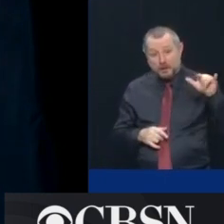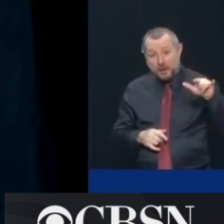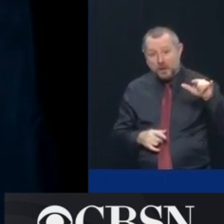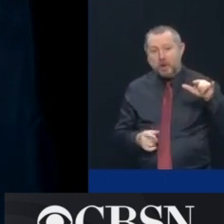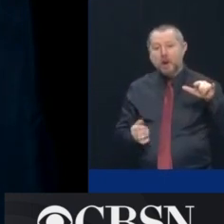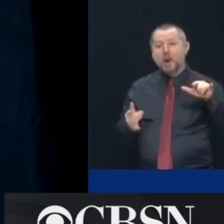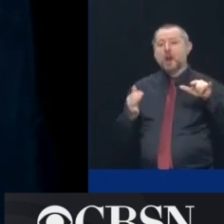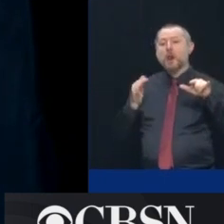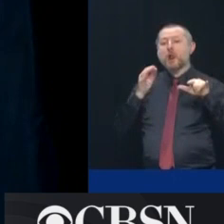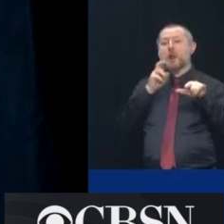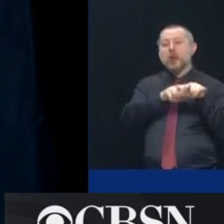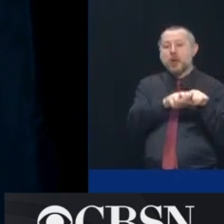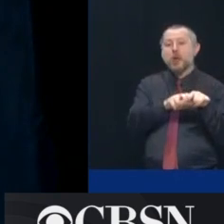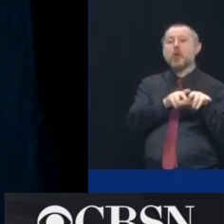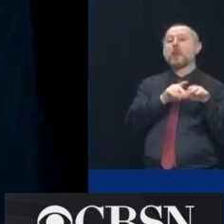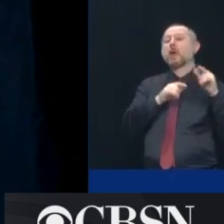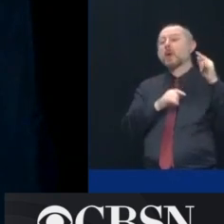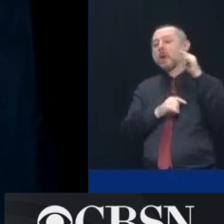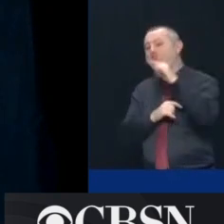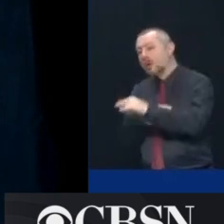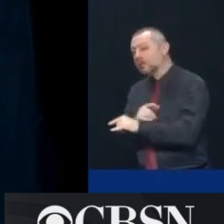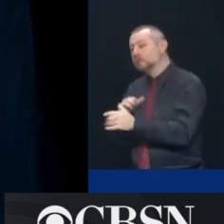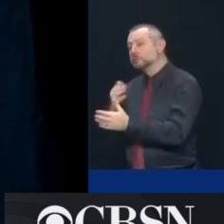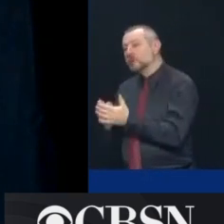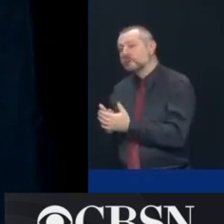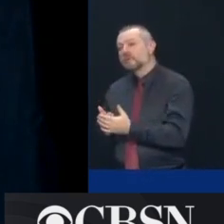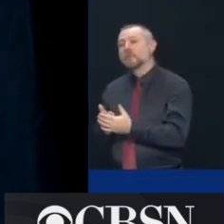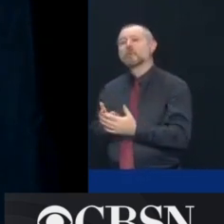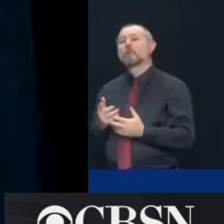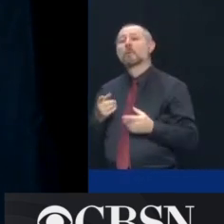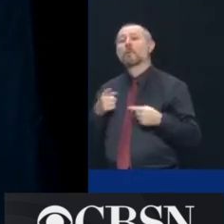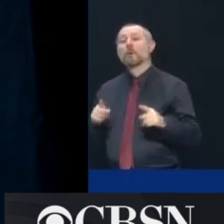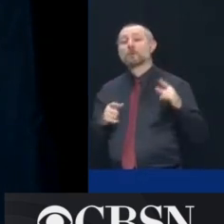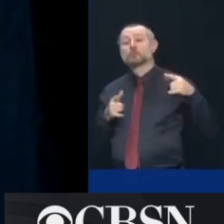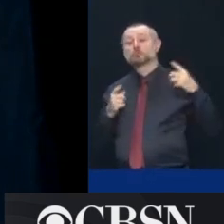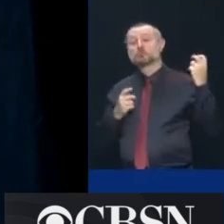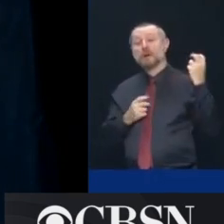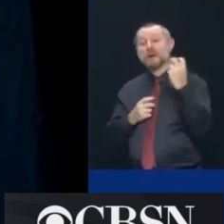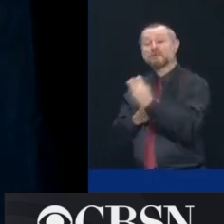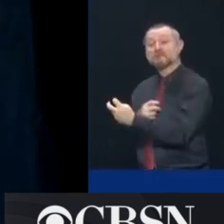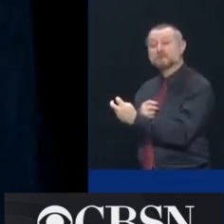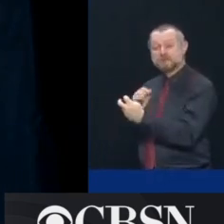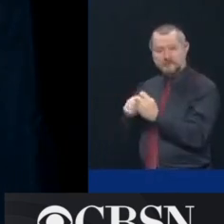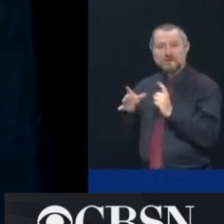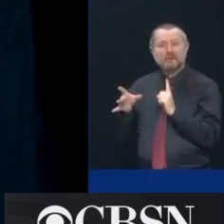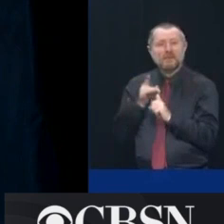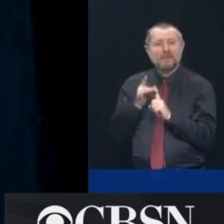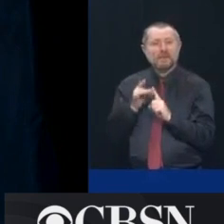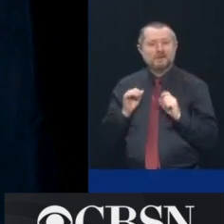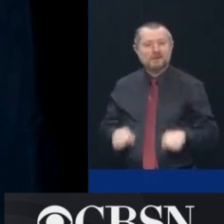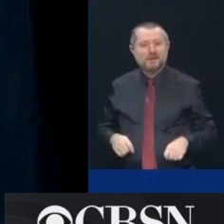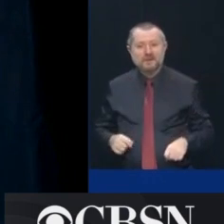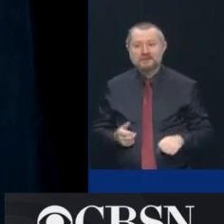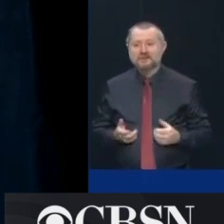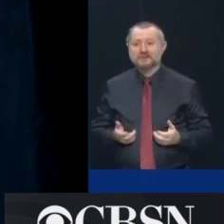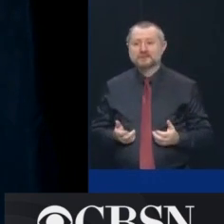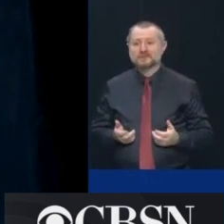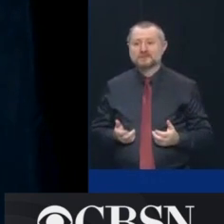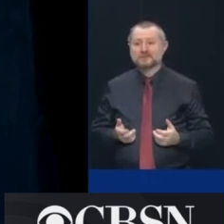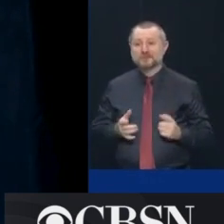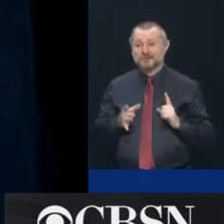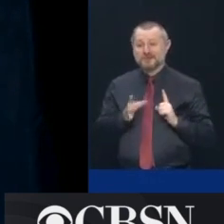airport, and come home. And she could have picked up the virus during that period of time. And then you can have